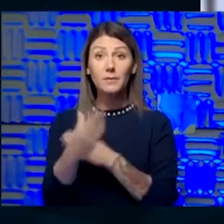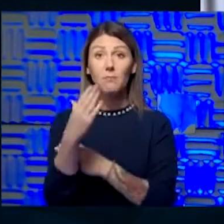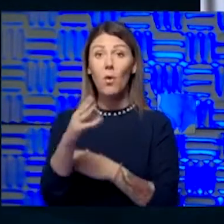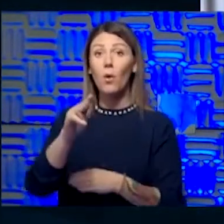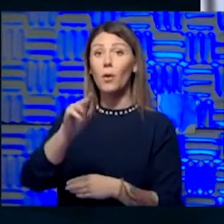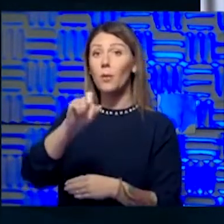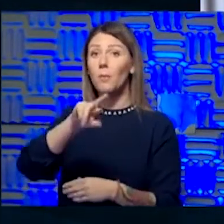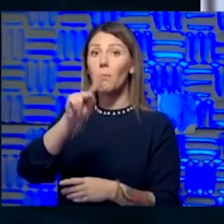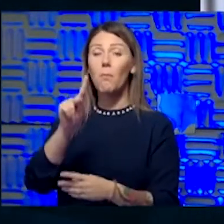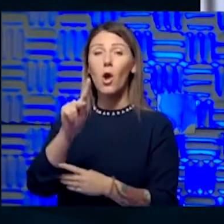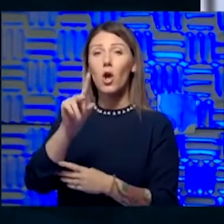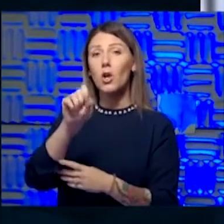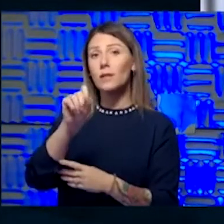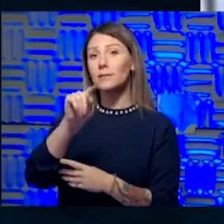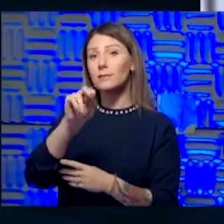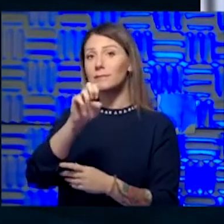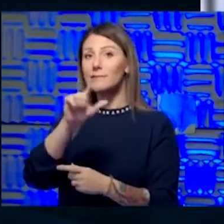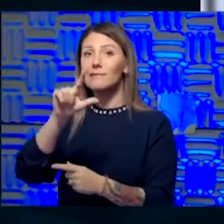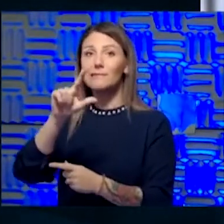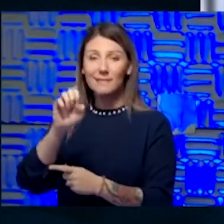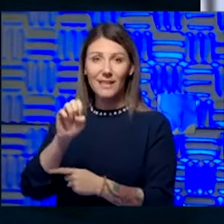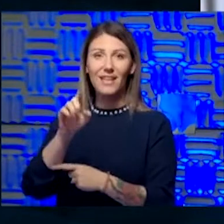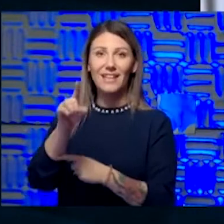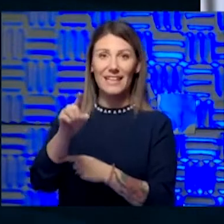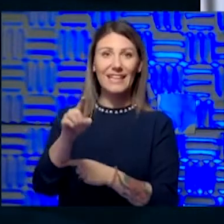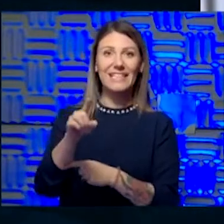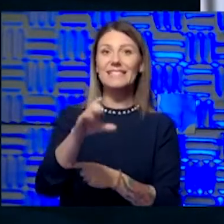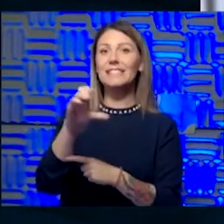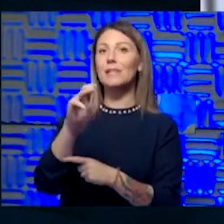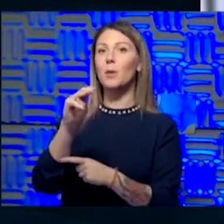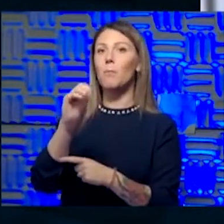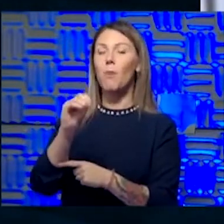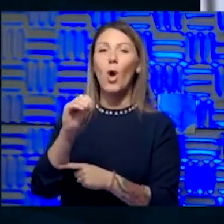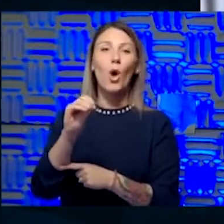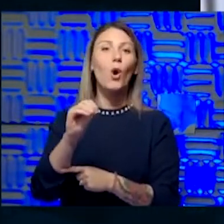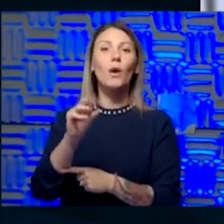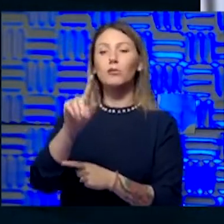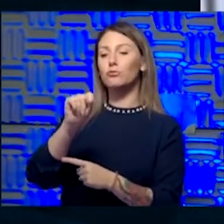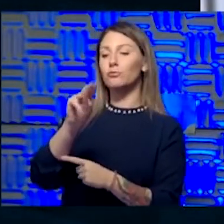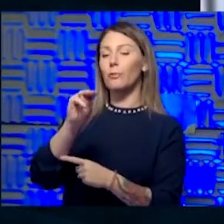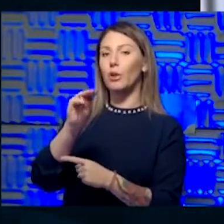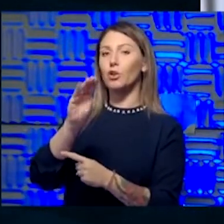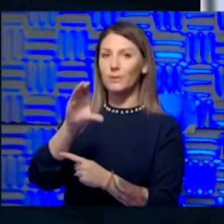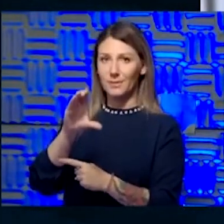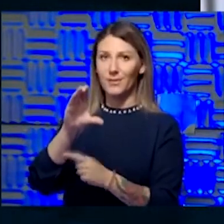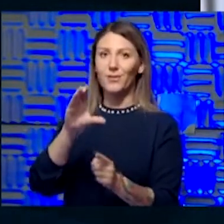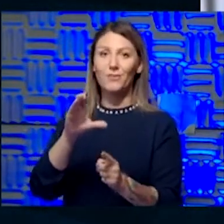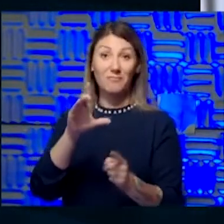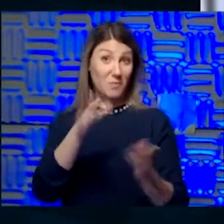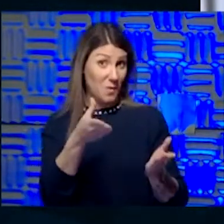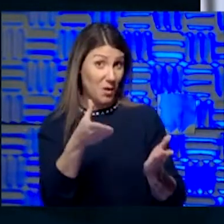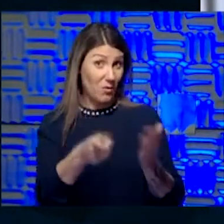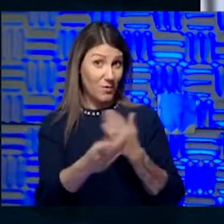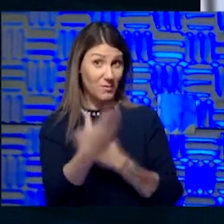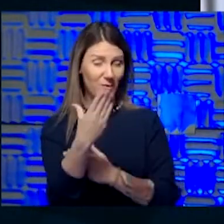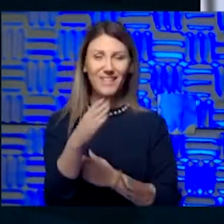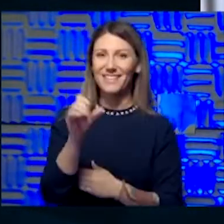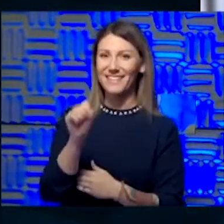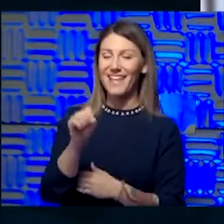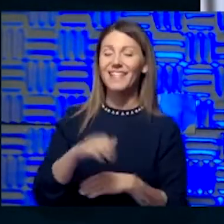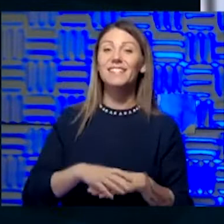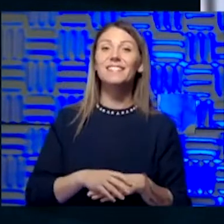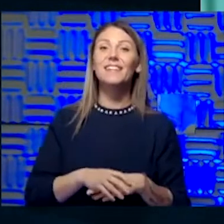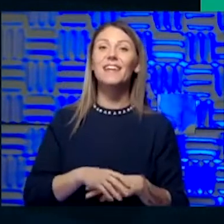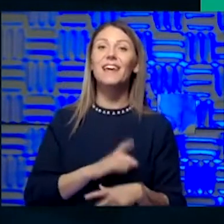is the CMO over at Truman Medical Center. Mark, you're out there? I'm here. Excellent. Steve. Thank you. Good morning. All right. And then